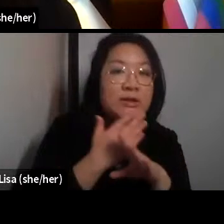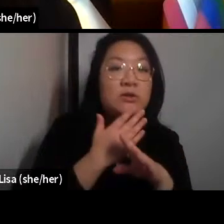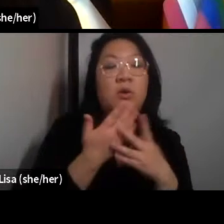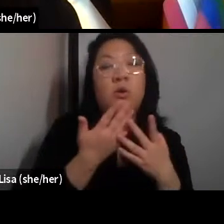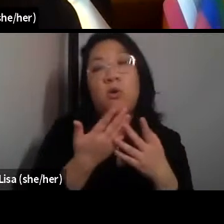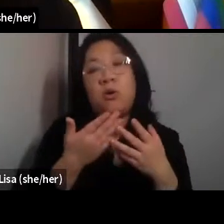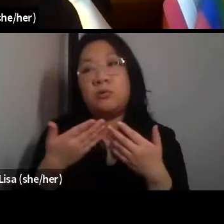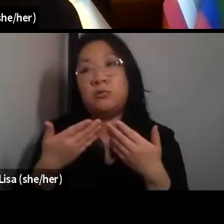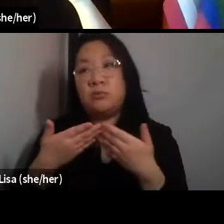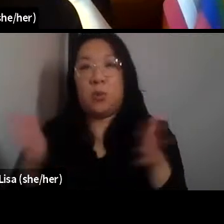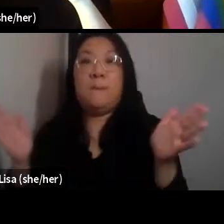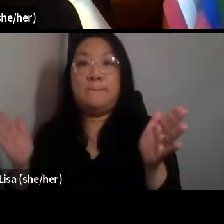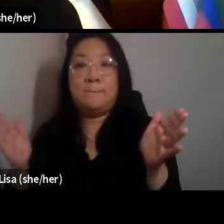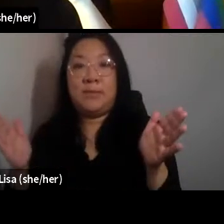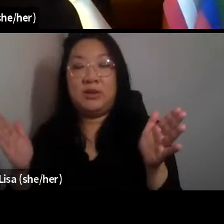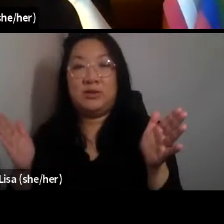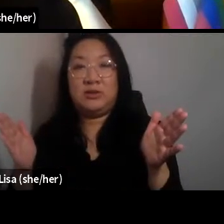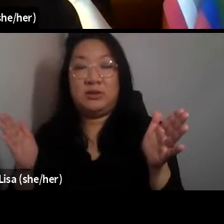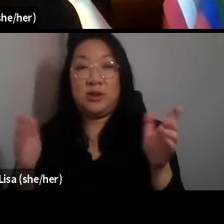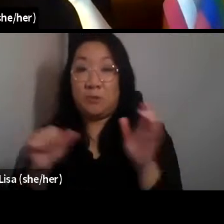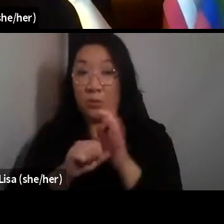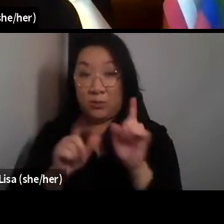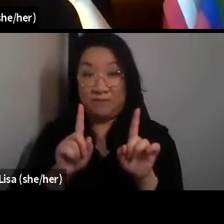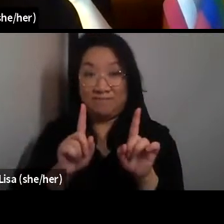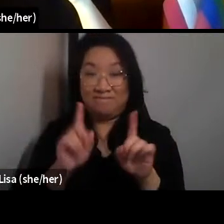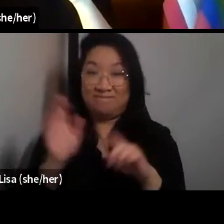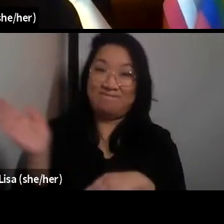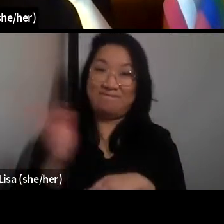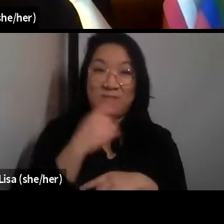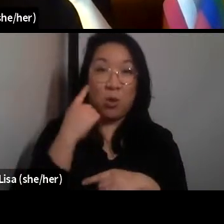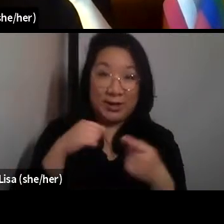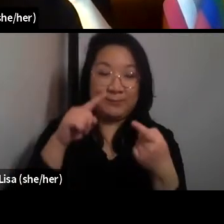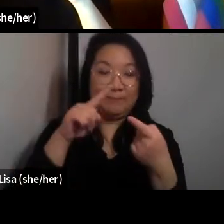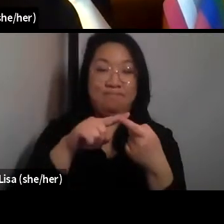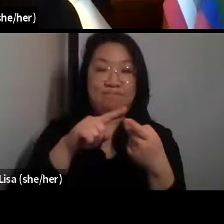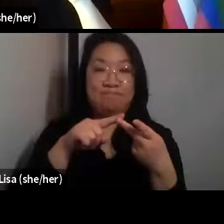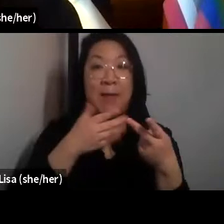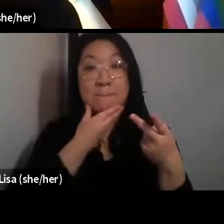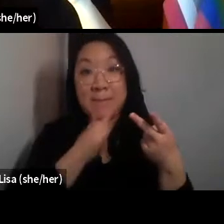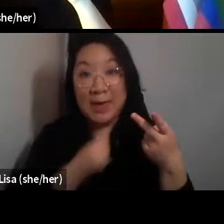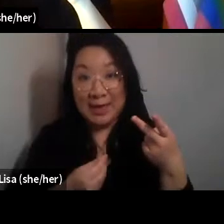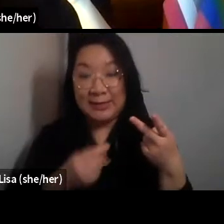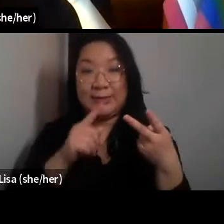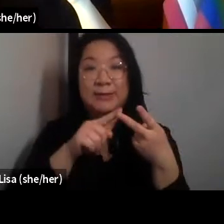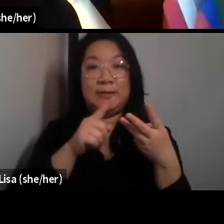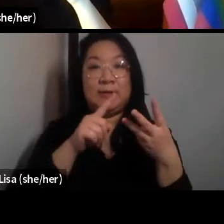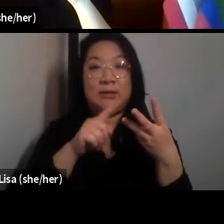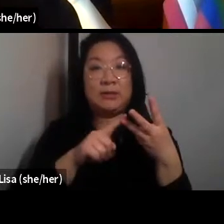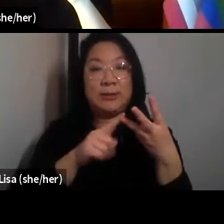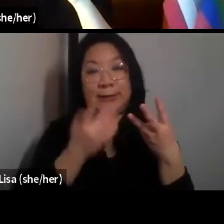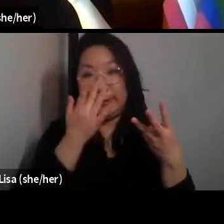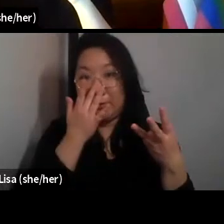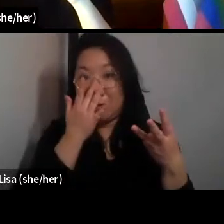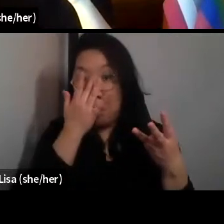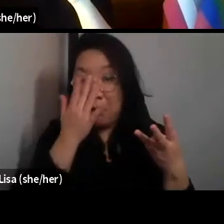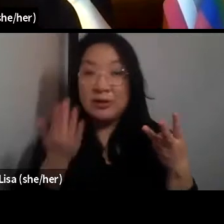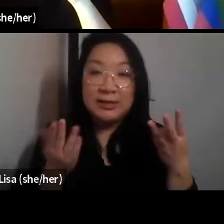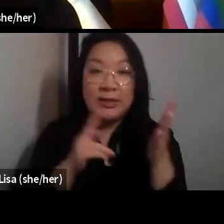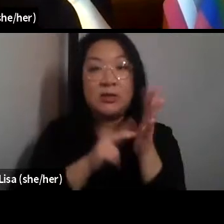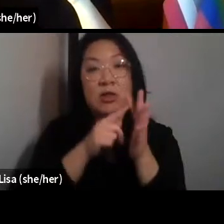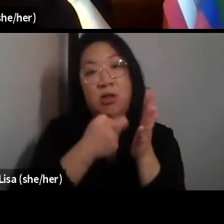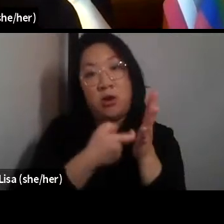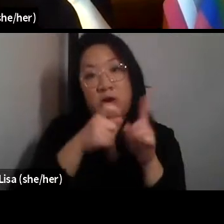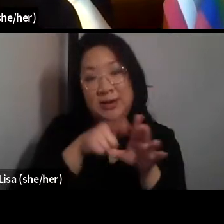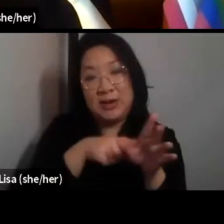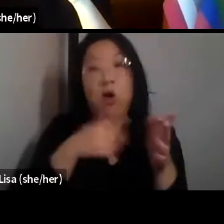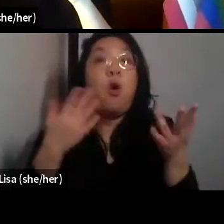explicitly said, predominantly they're white, predominantly they're male, and predominantly they're kind of nerdy. And if they're